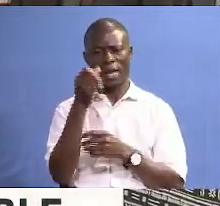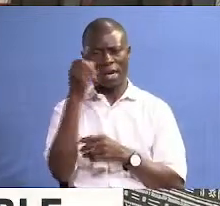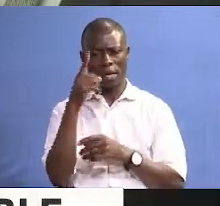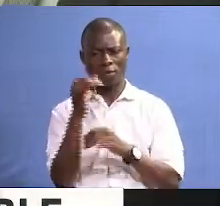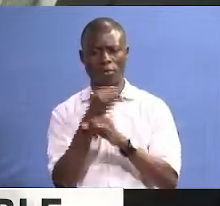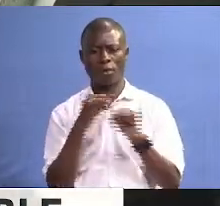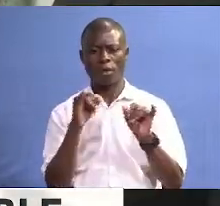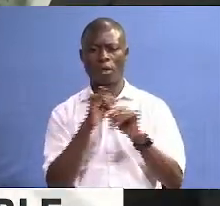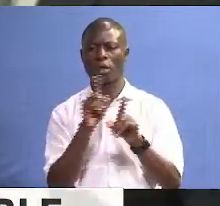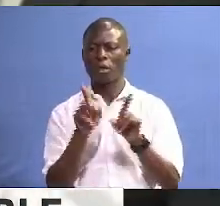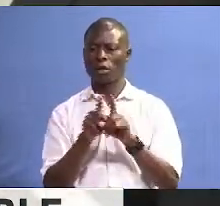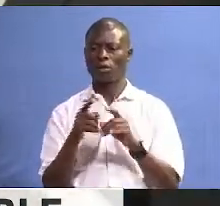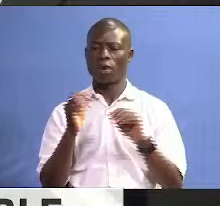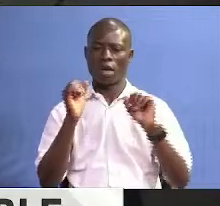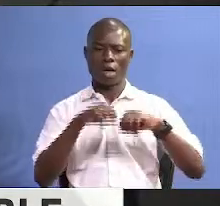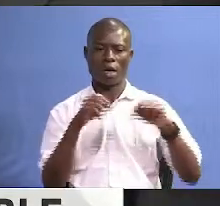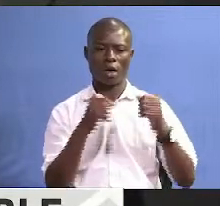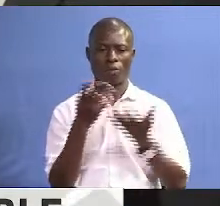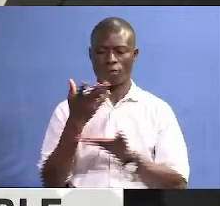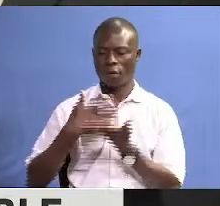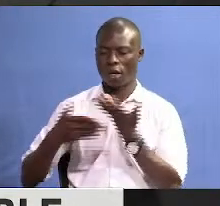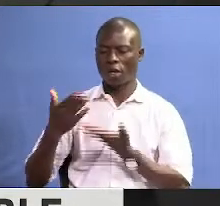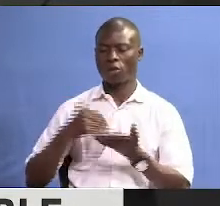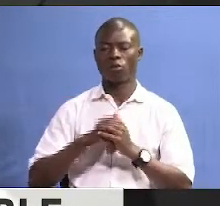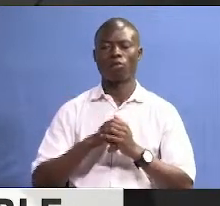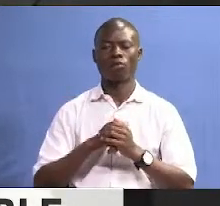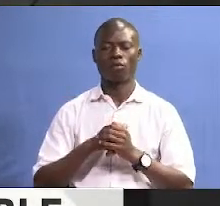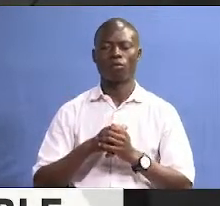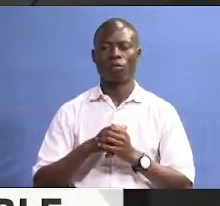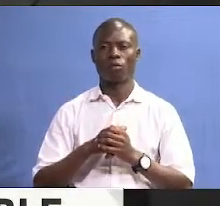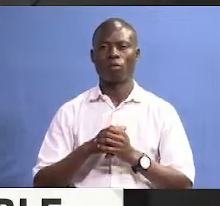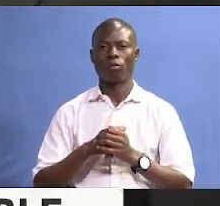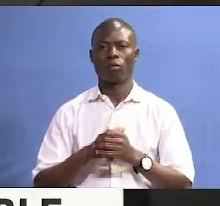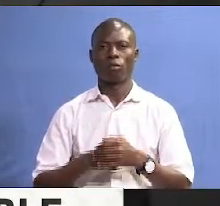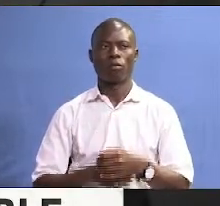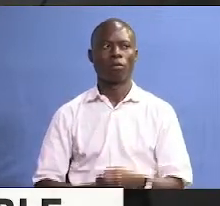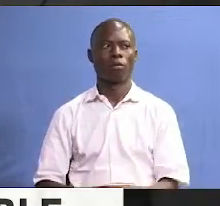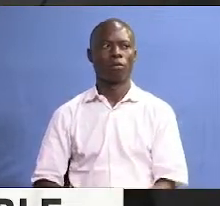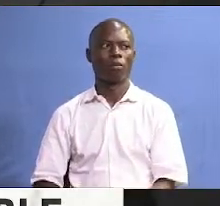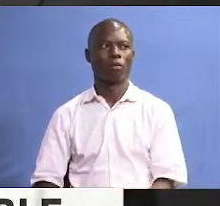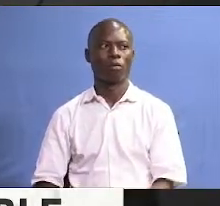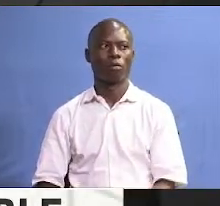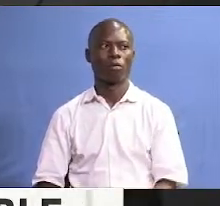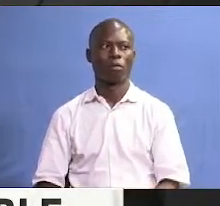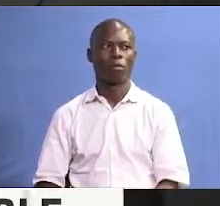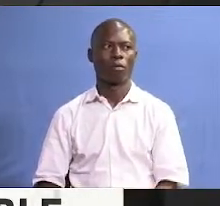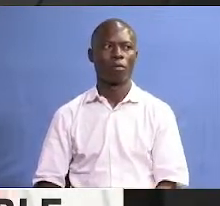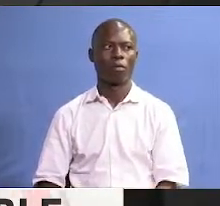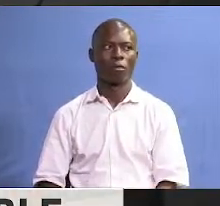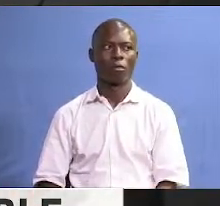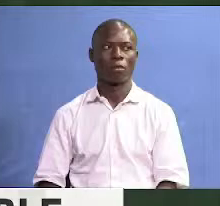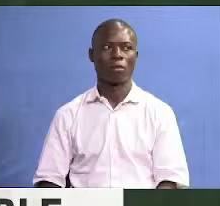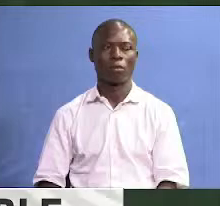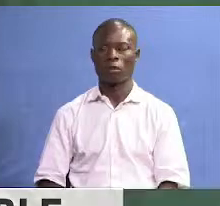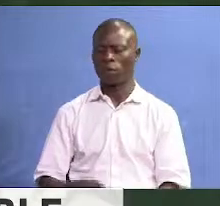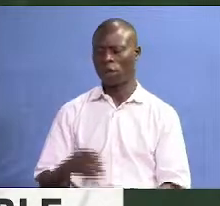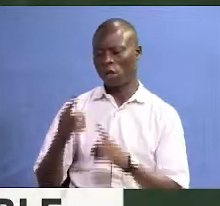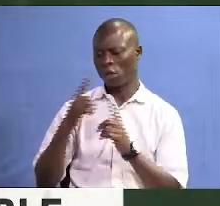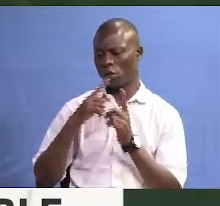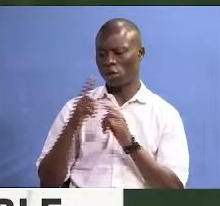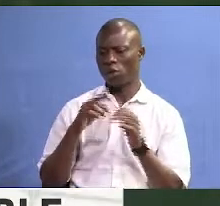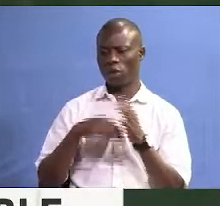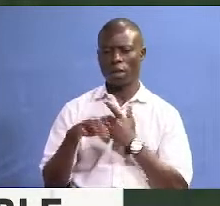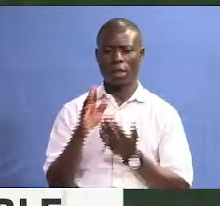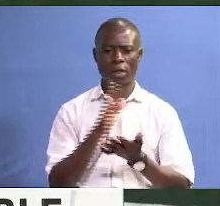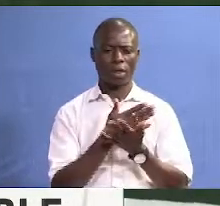integrity and be accountable for their actions. Speaking while chairing